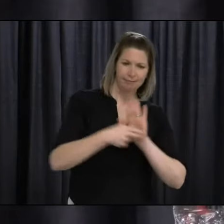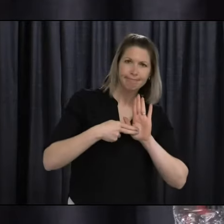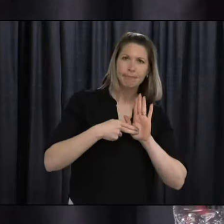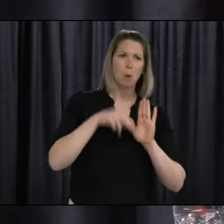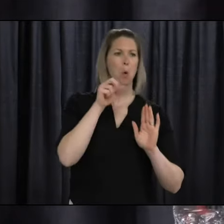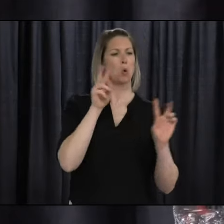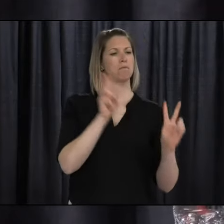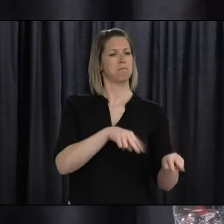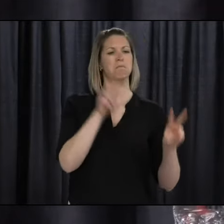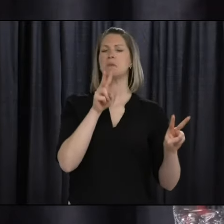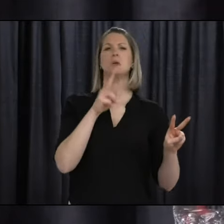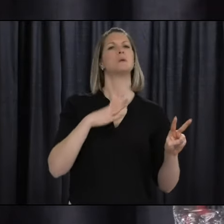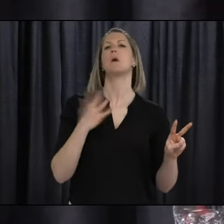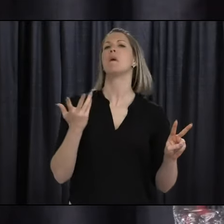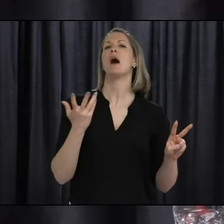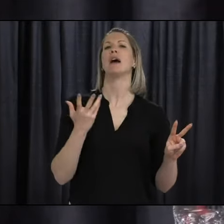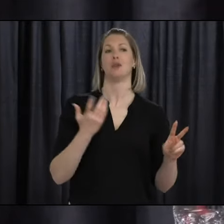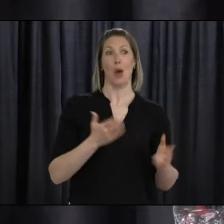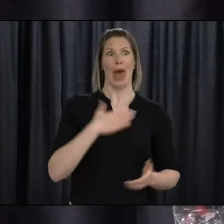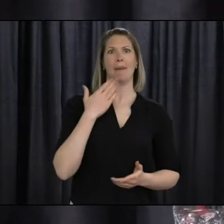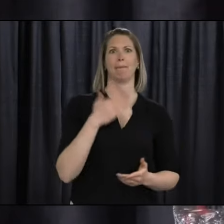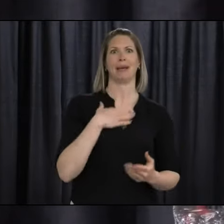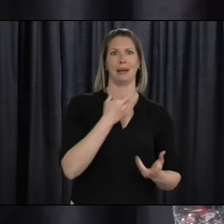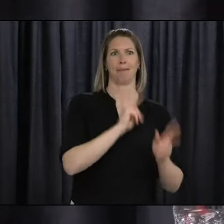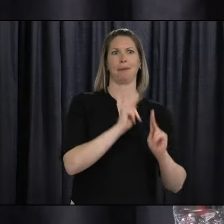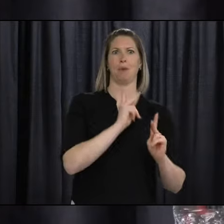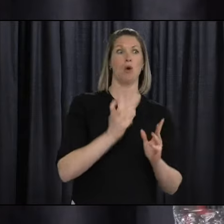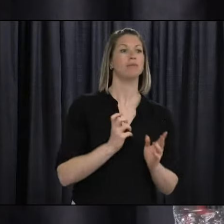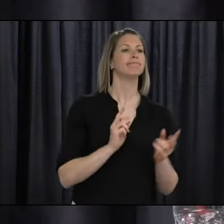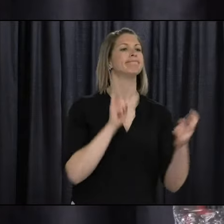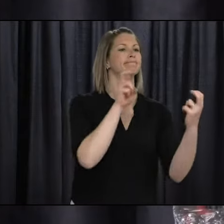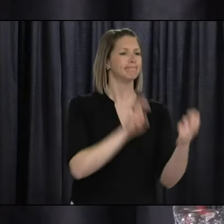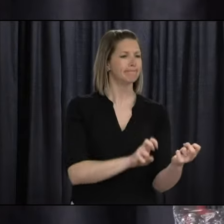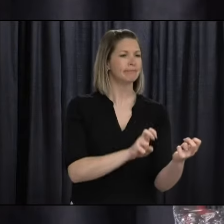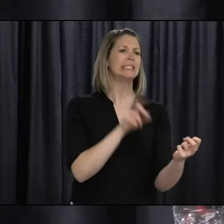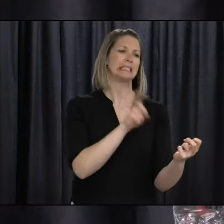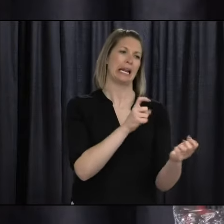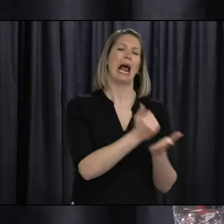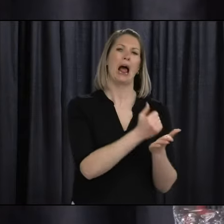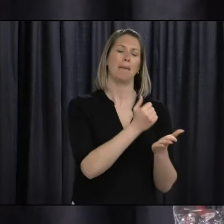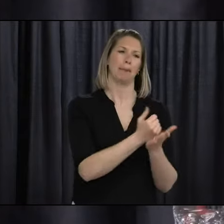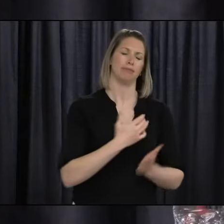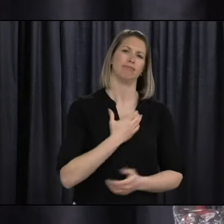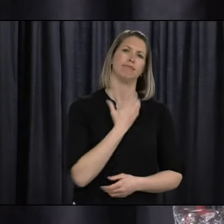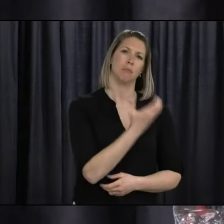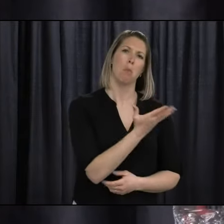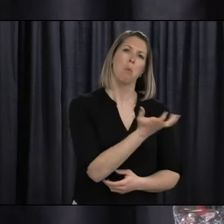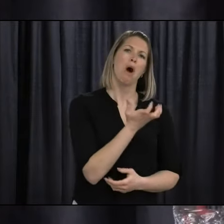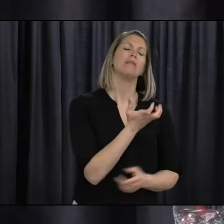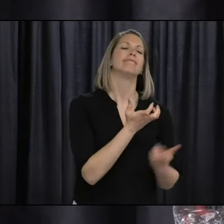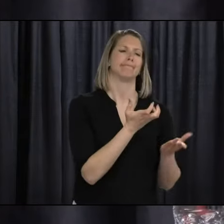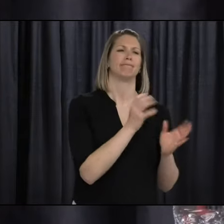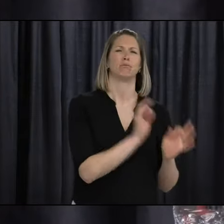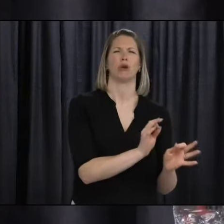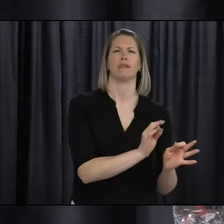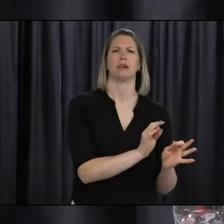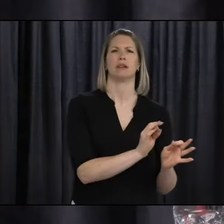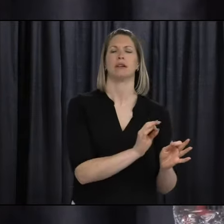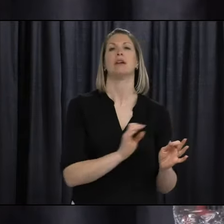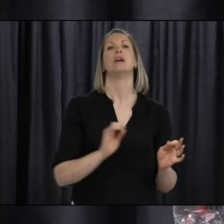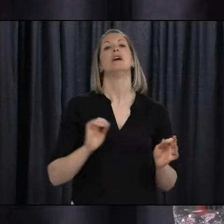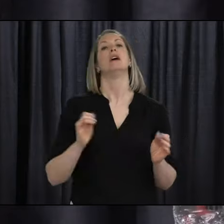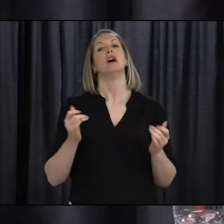days. We talked about how you get access to mental health during situations such as this, where physical distancing